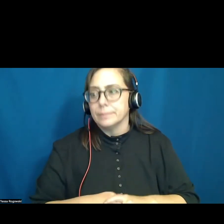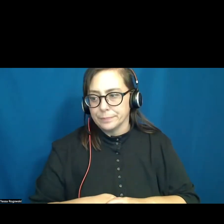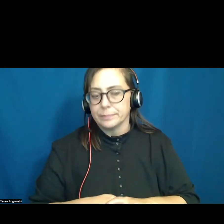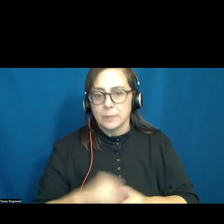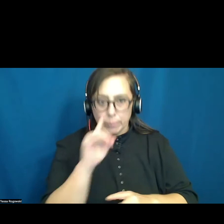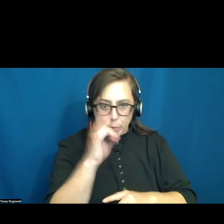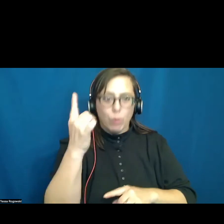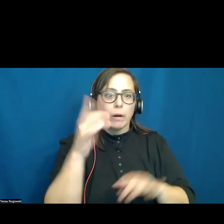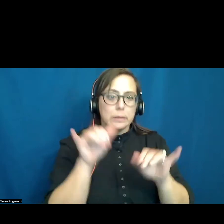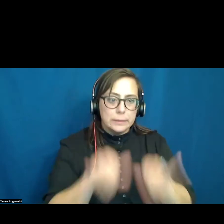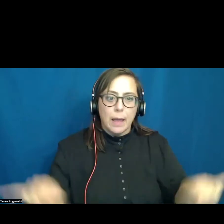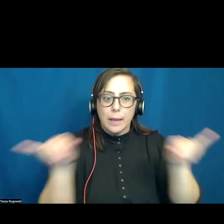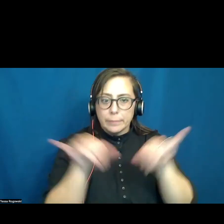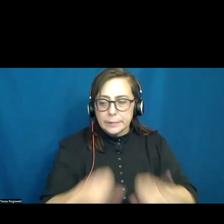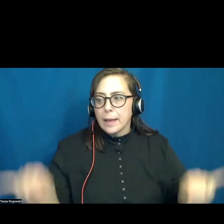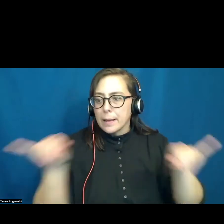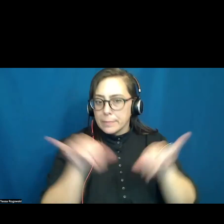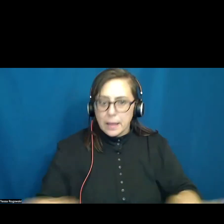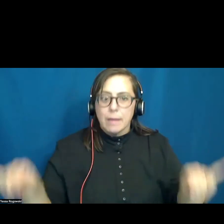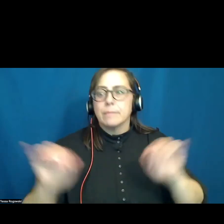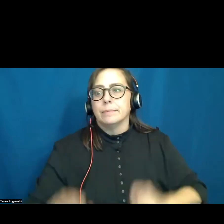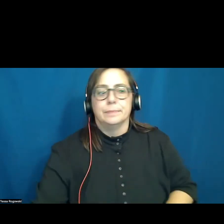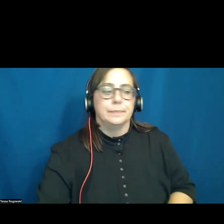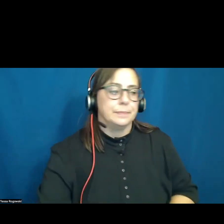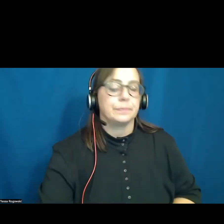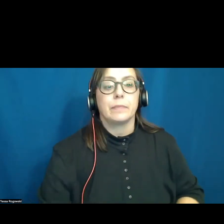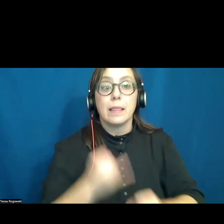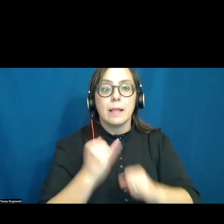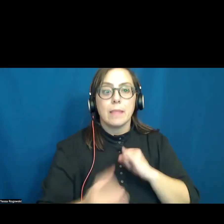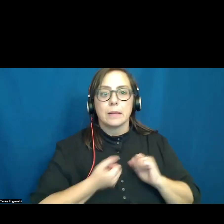poem I want to share.